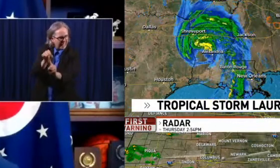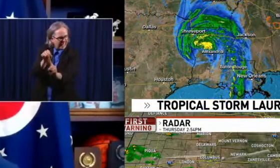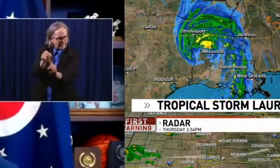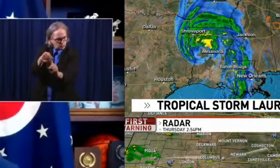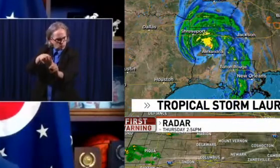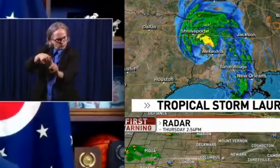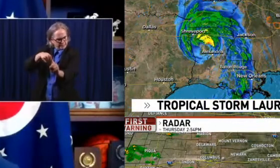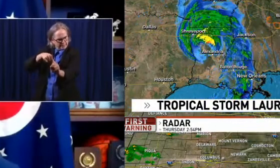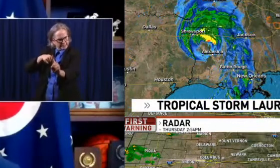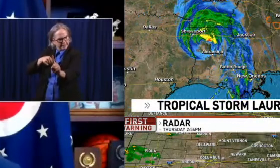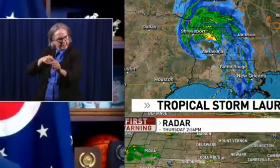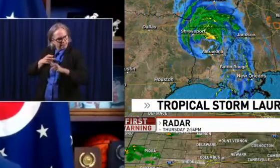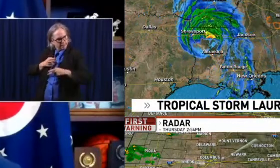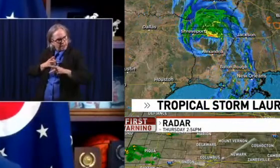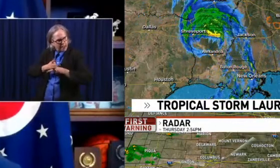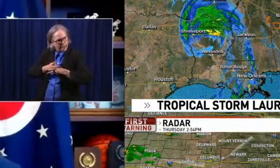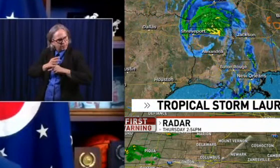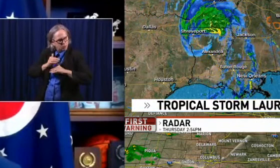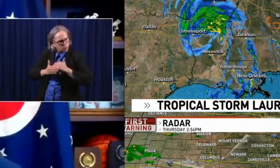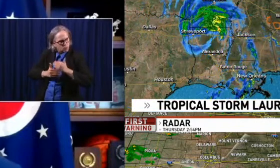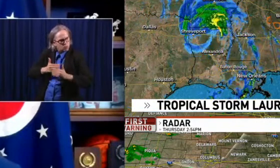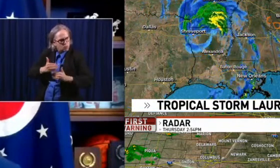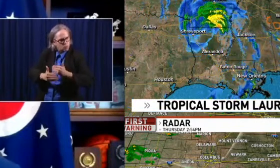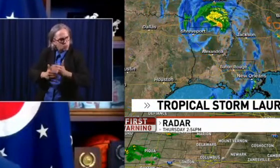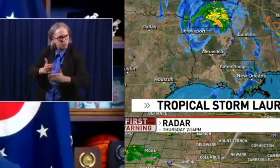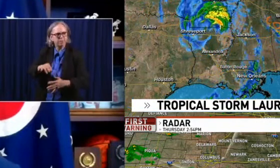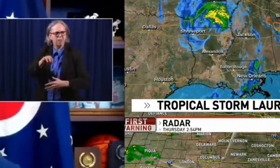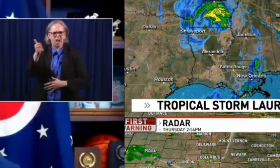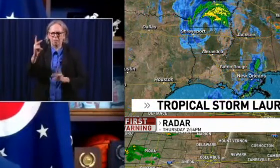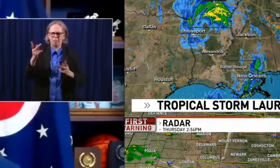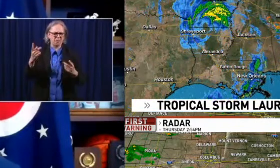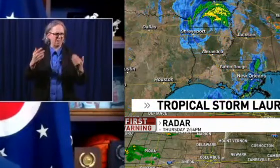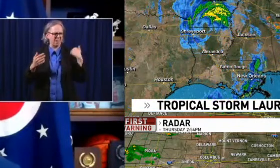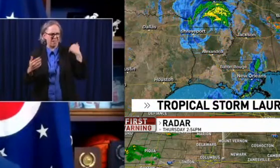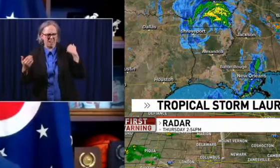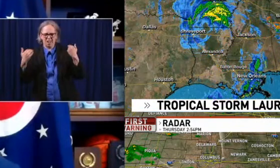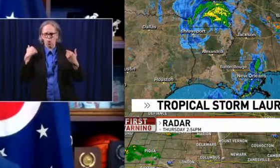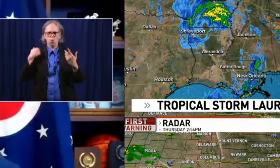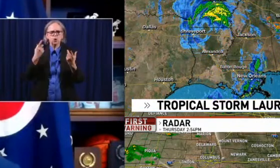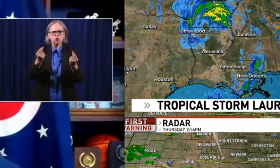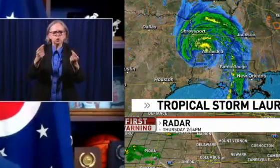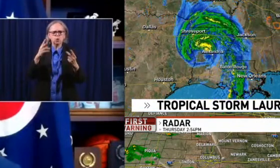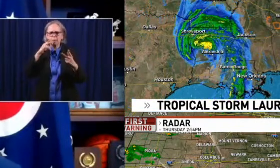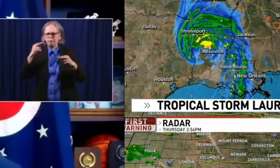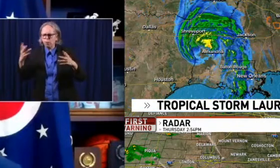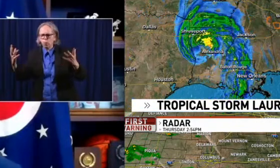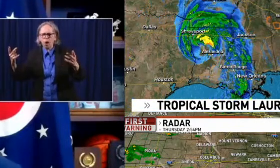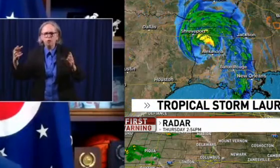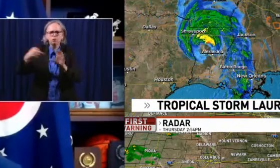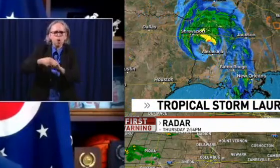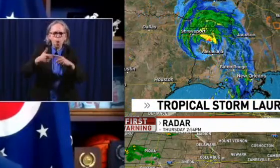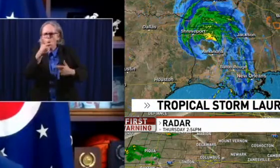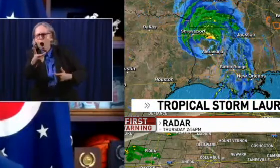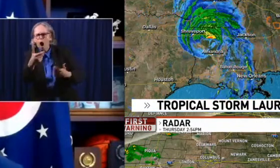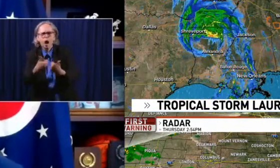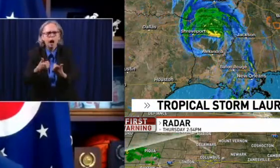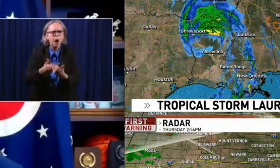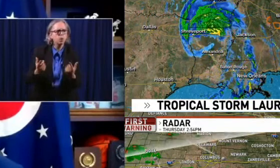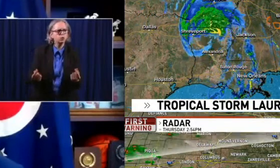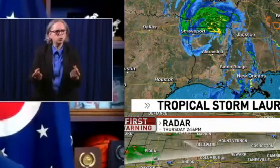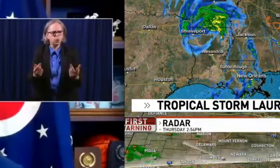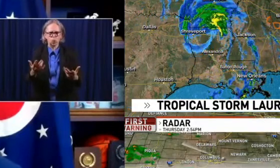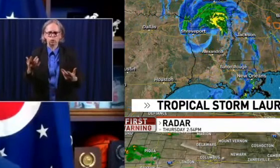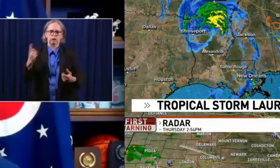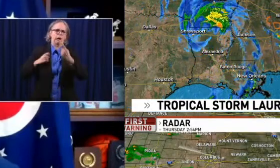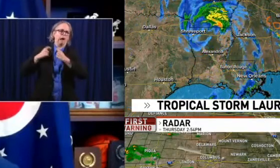on, is with spectators. Parents, a lot of questions, athletic directors, schools, a lot of questions. And I want to just